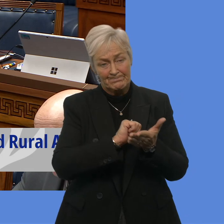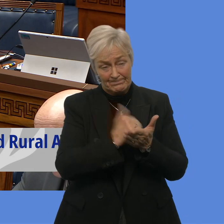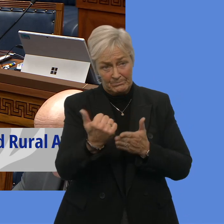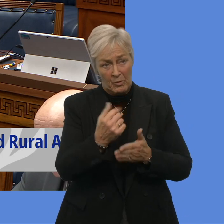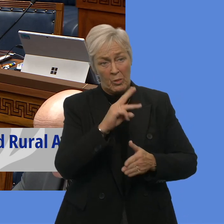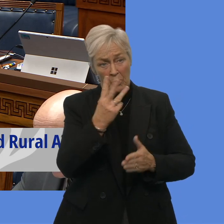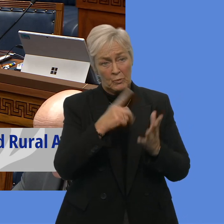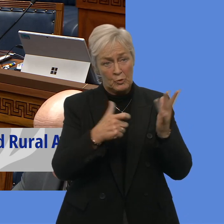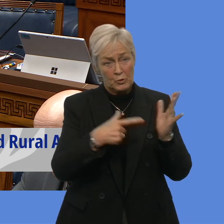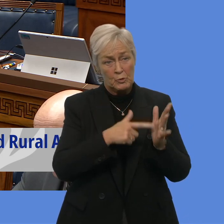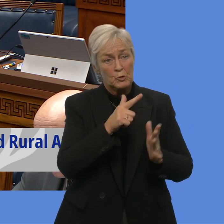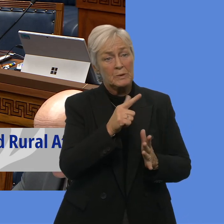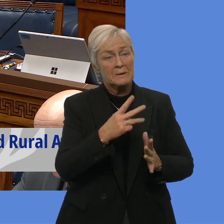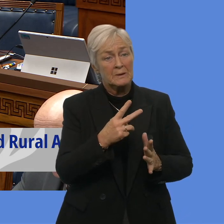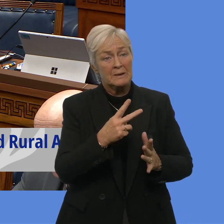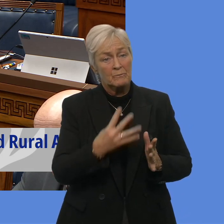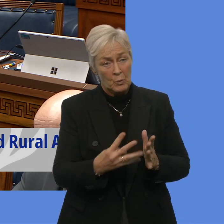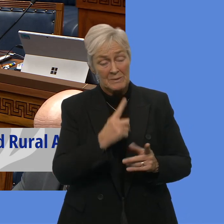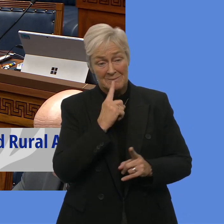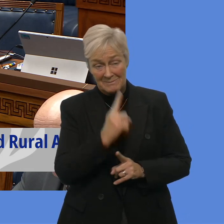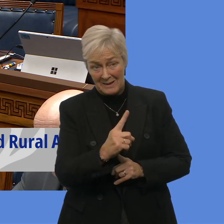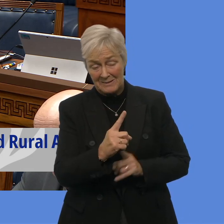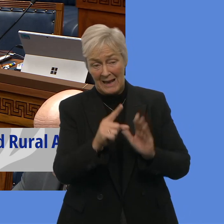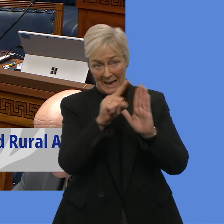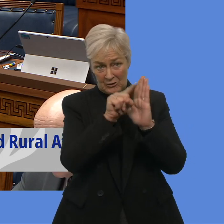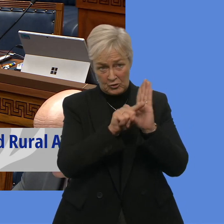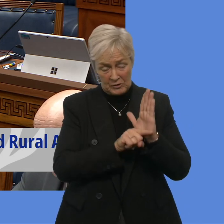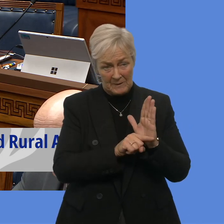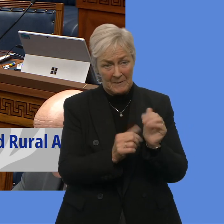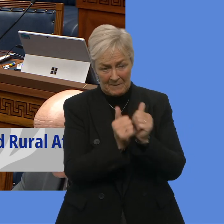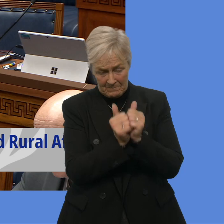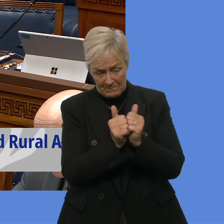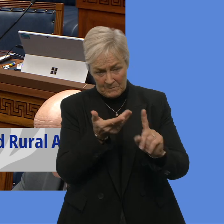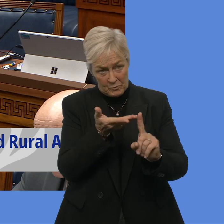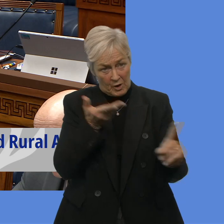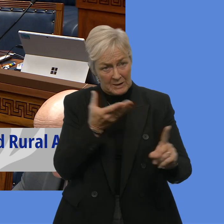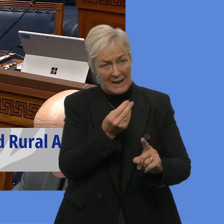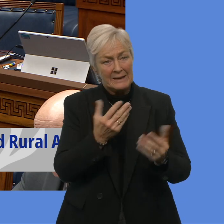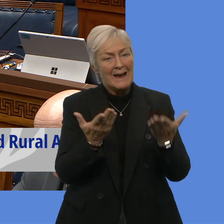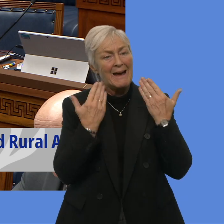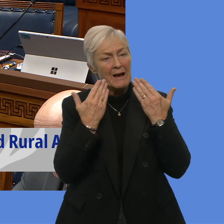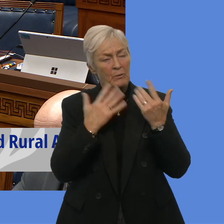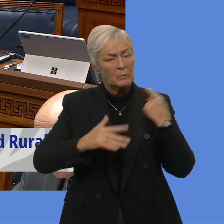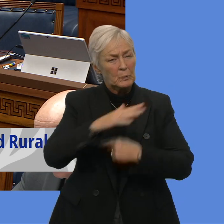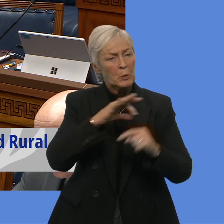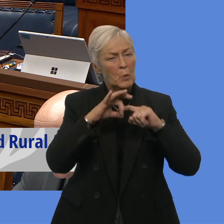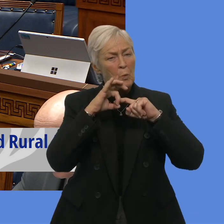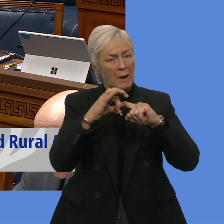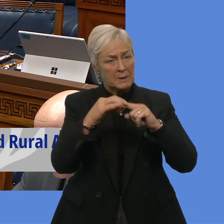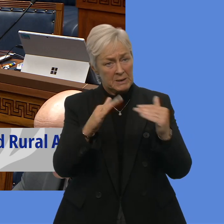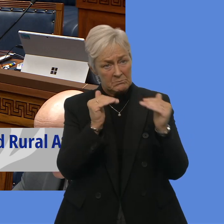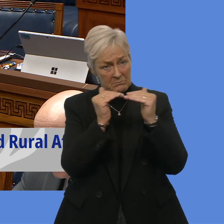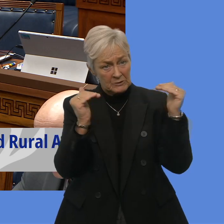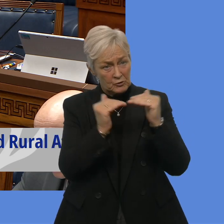3rd of October 2024 and demonstrates that legislative limit values, target values and air quality strategy objectives have been met